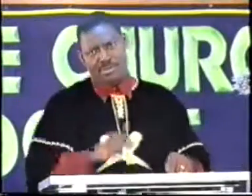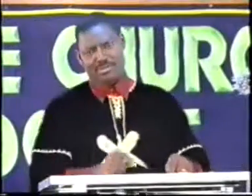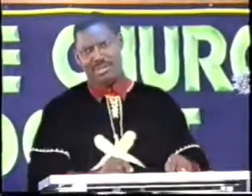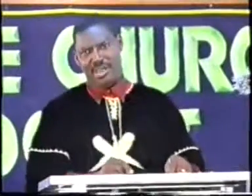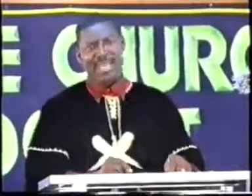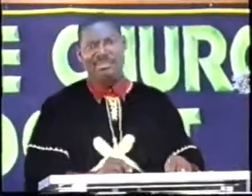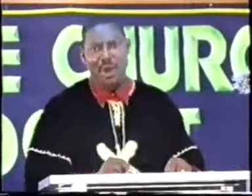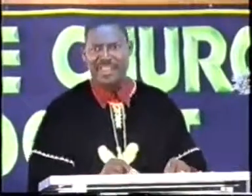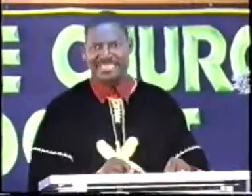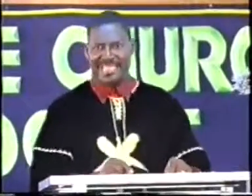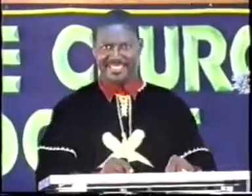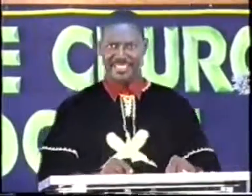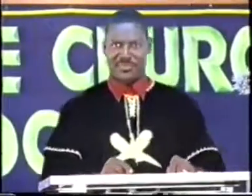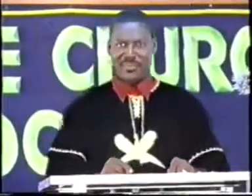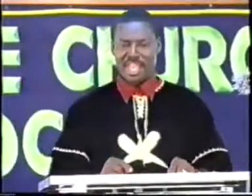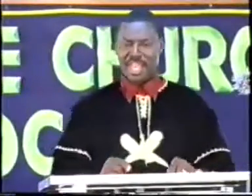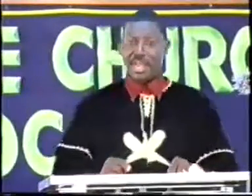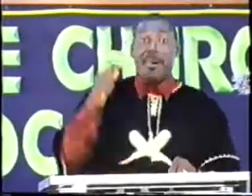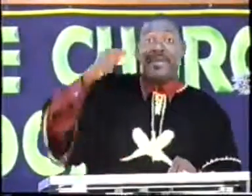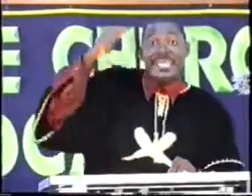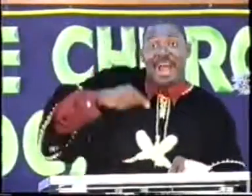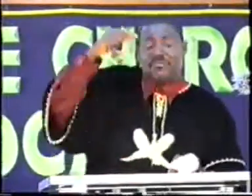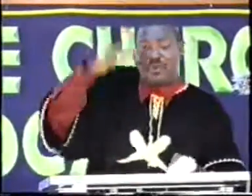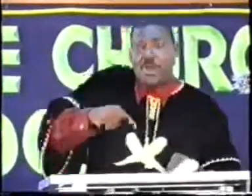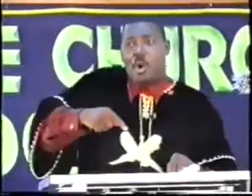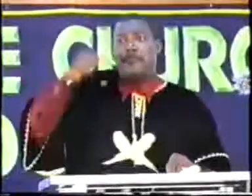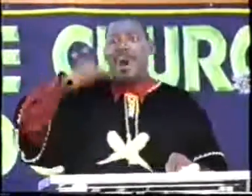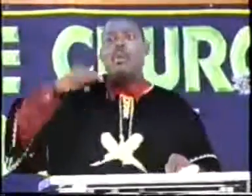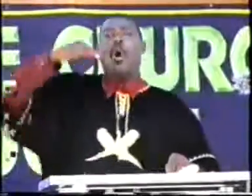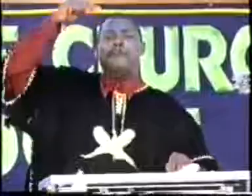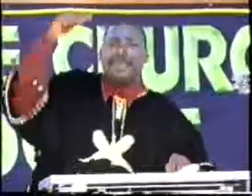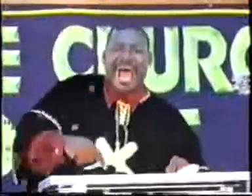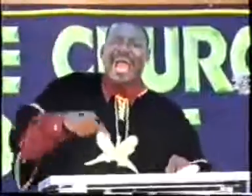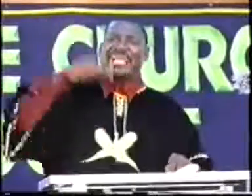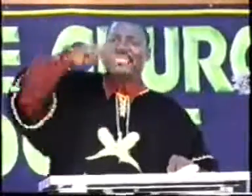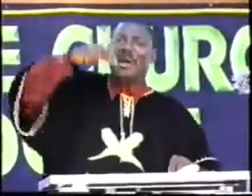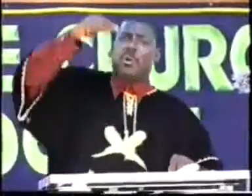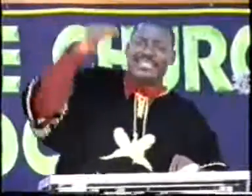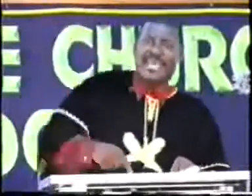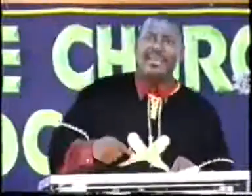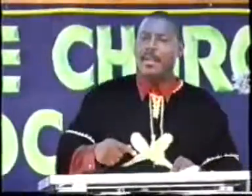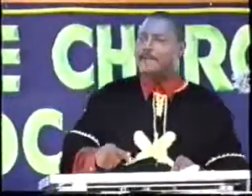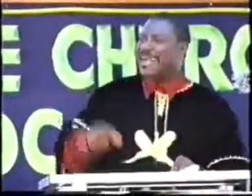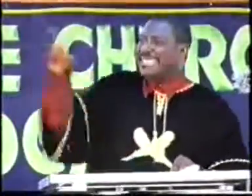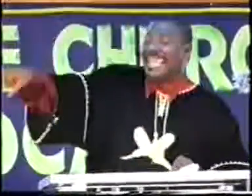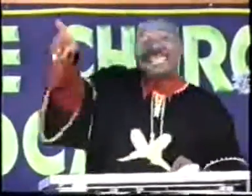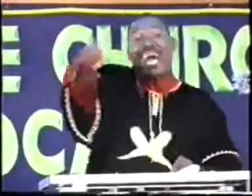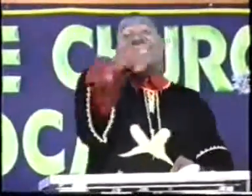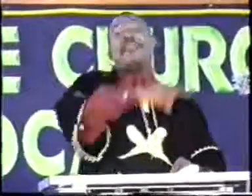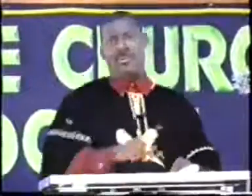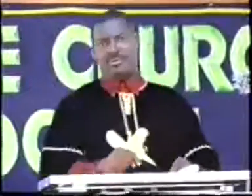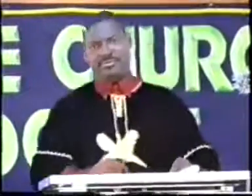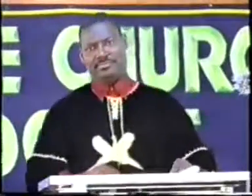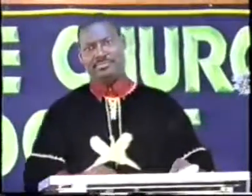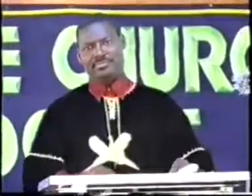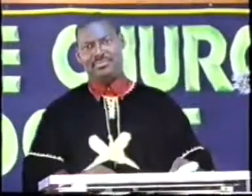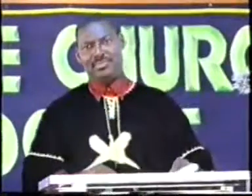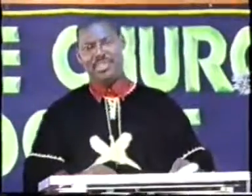robber, and I'm the one to your titan. The Israel for no ma wombra, I catch that one set. My chichas as